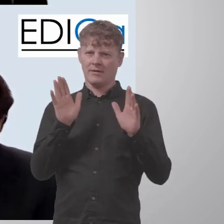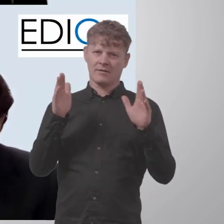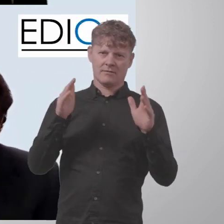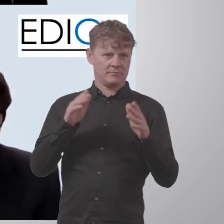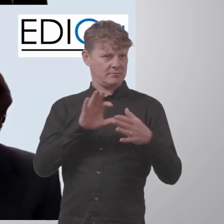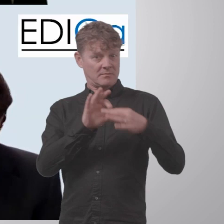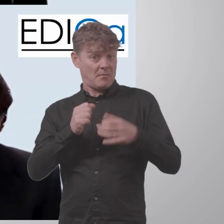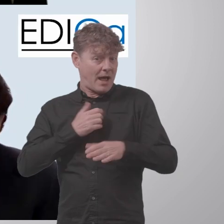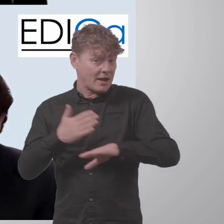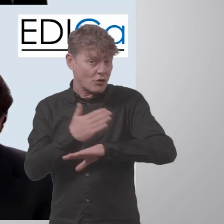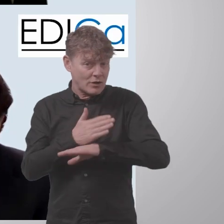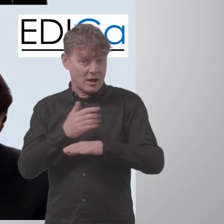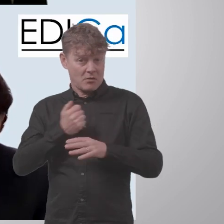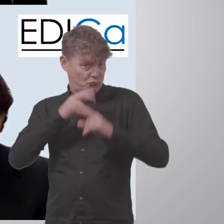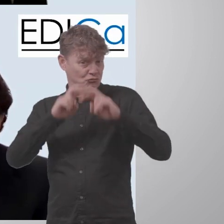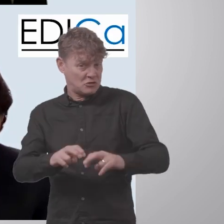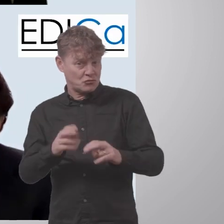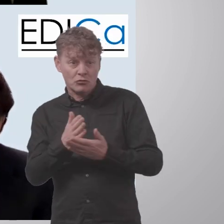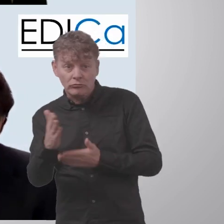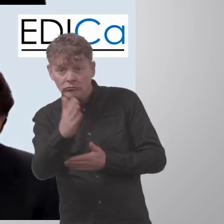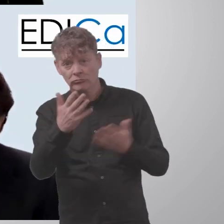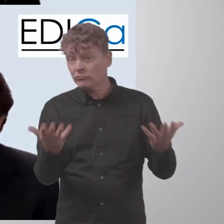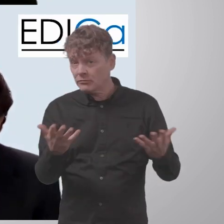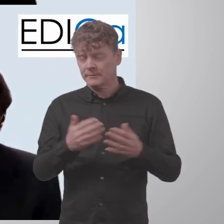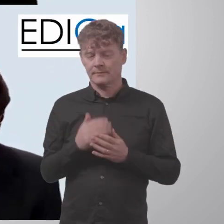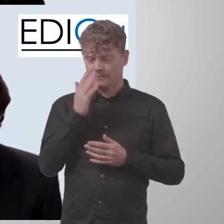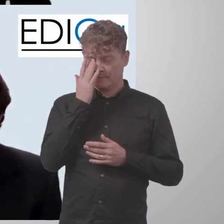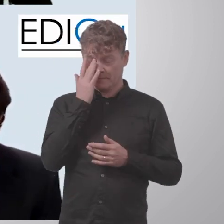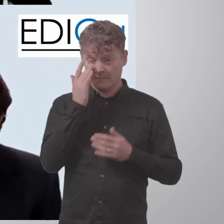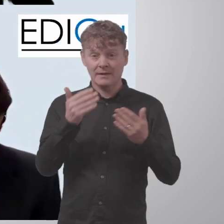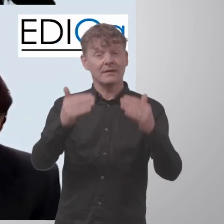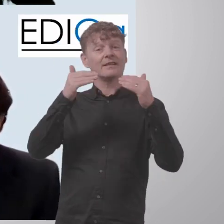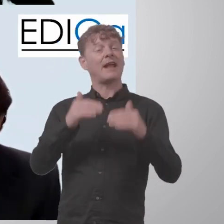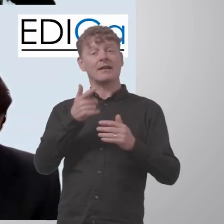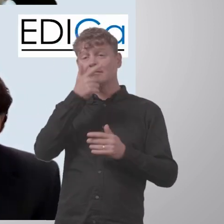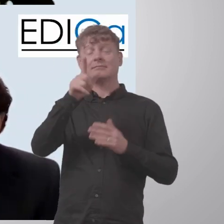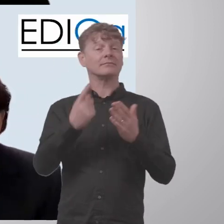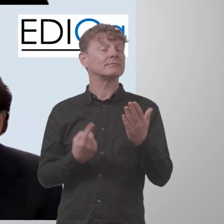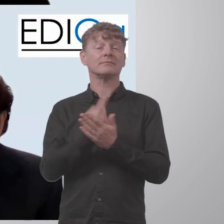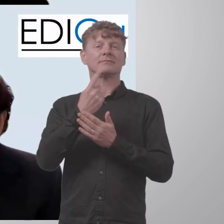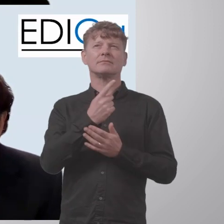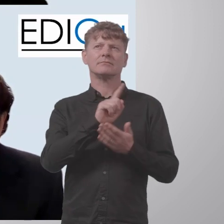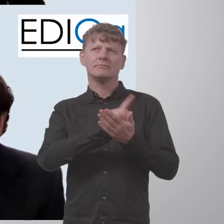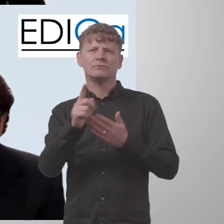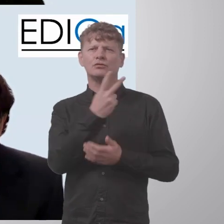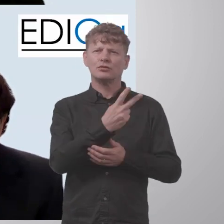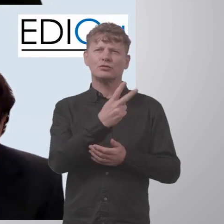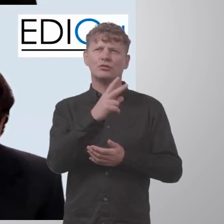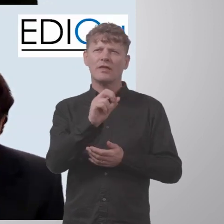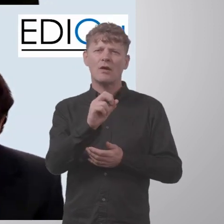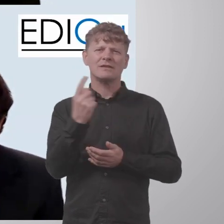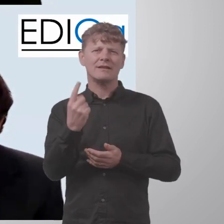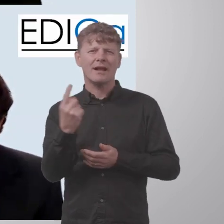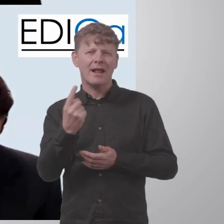research. And I think probably the next lucky break was around about 2011. There was a call from the Transport Salaried